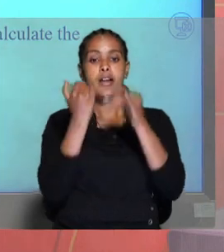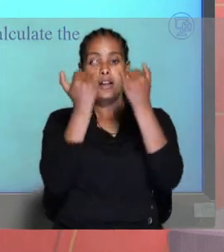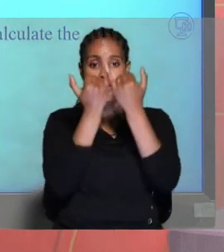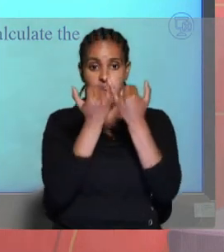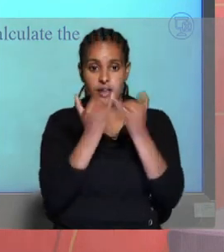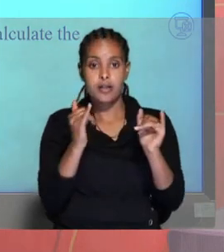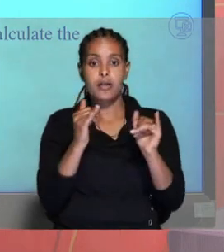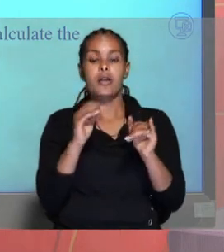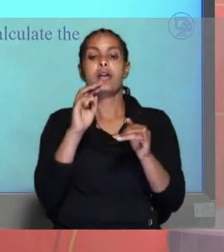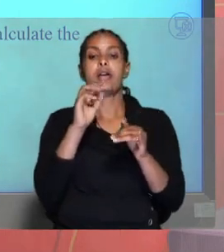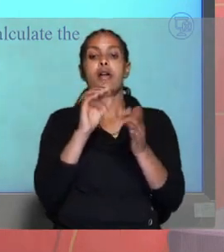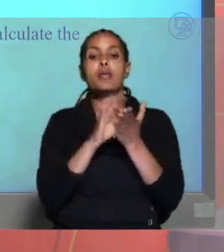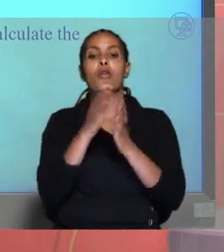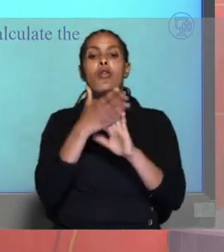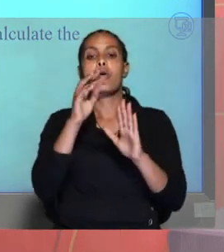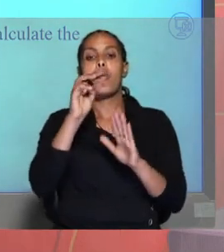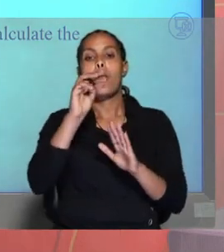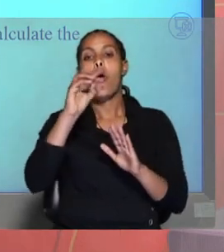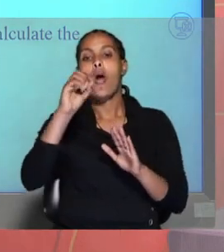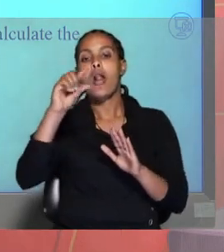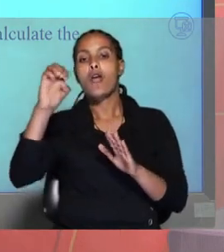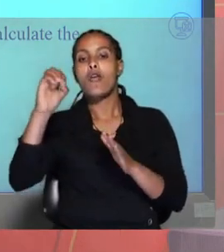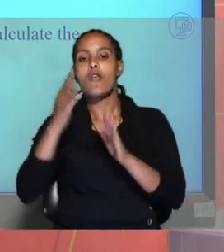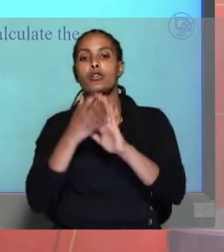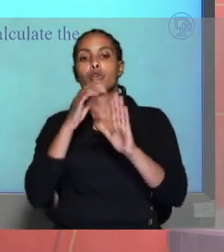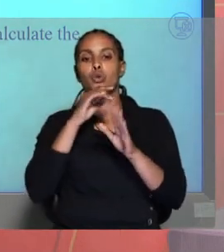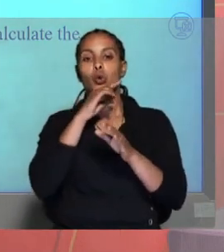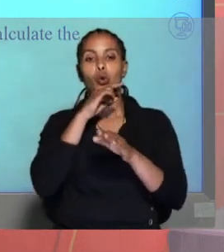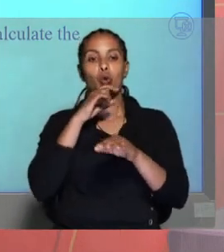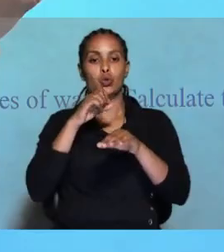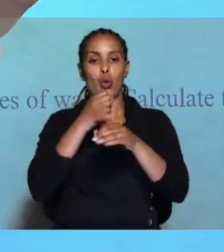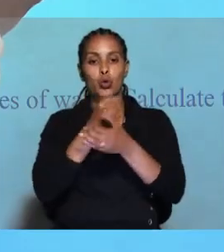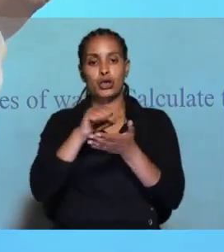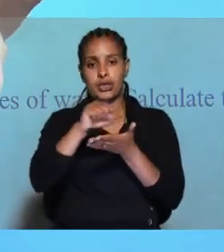divided by number of mole of the solution,